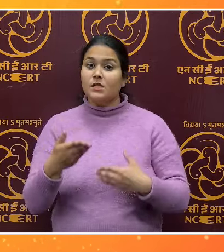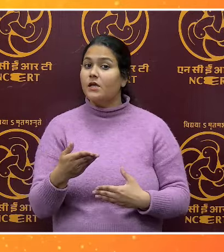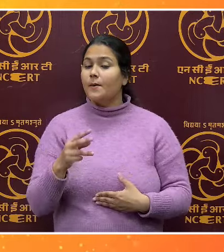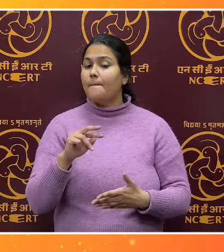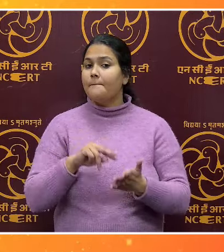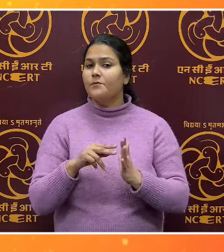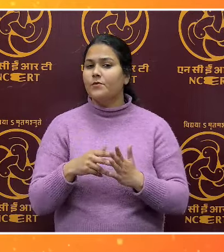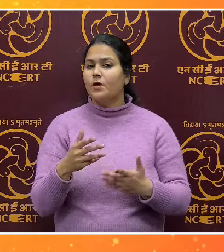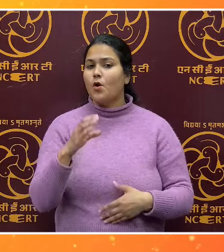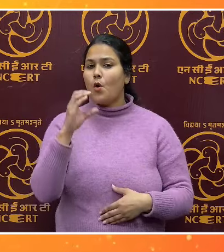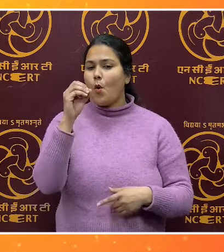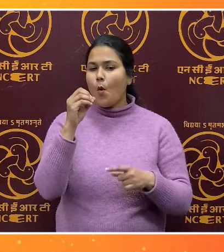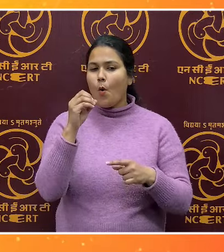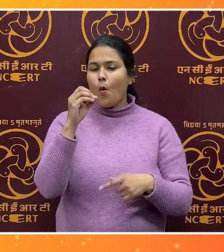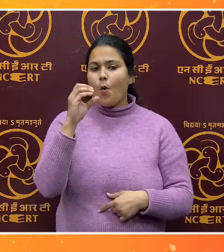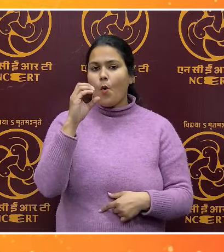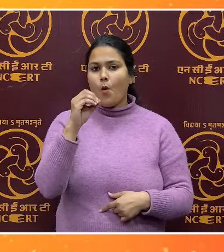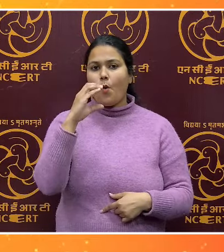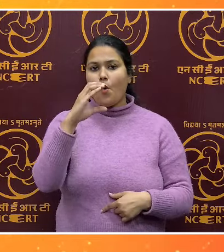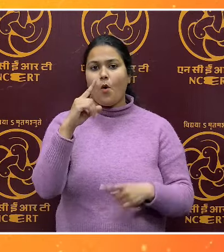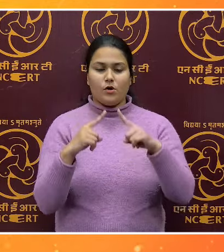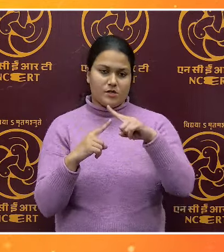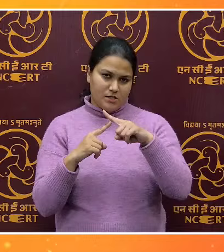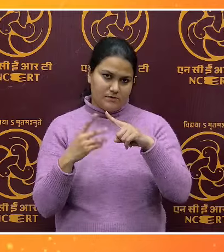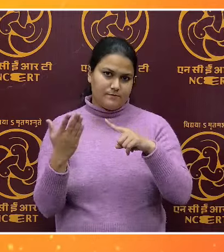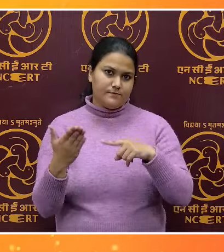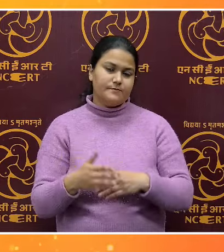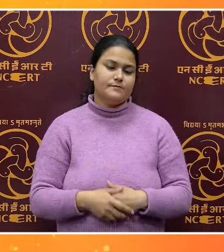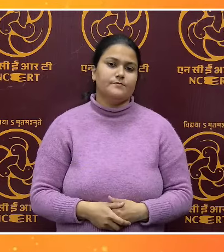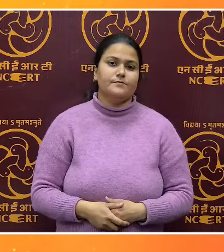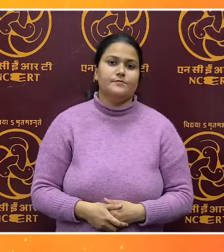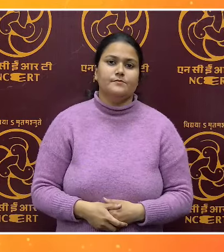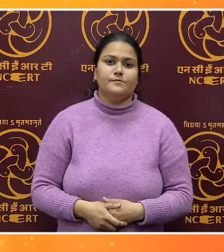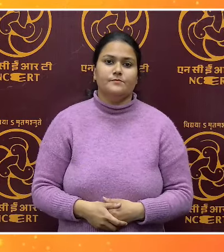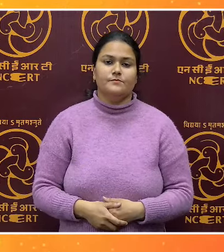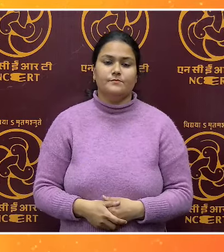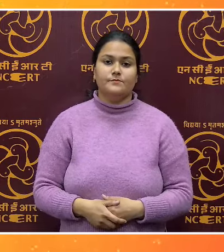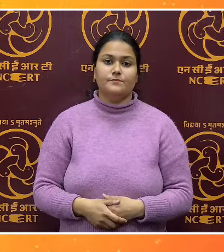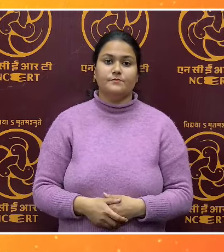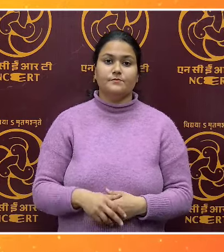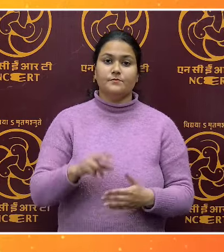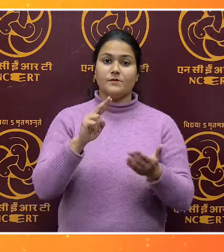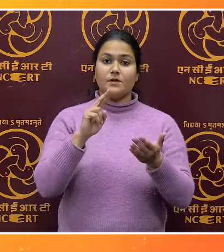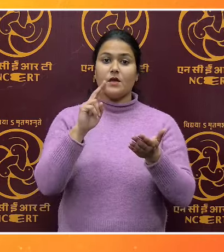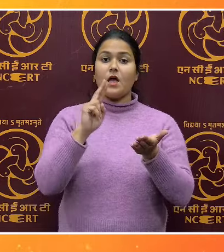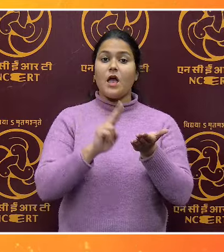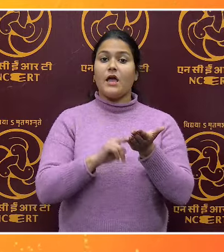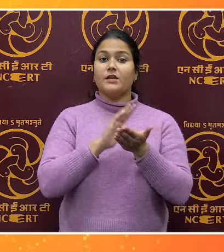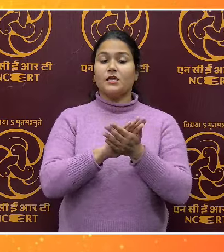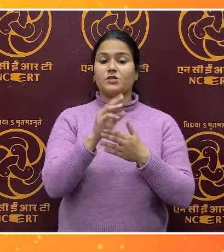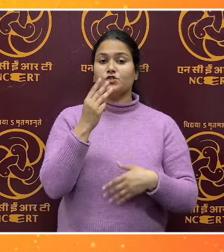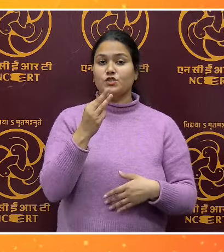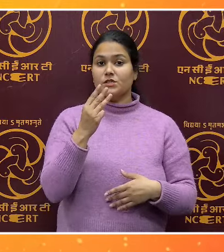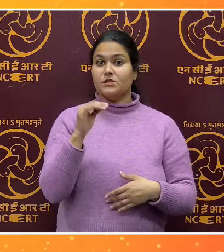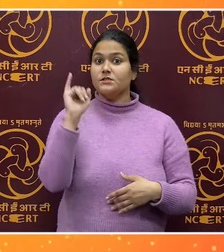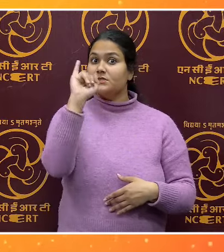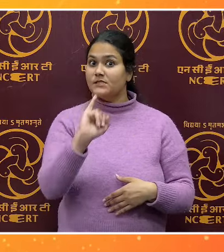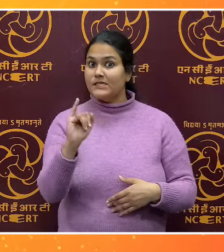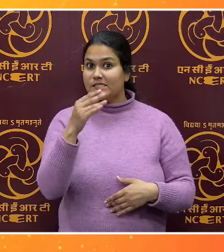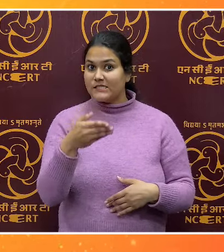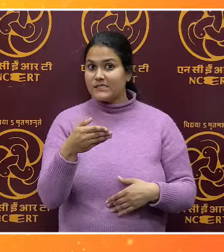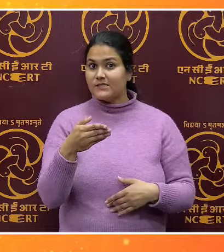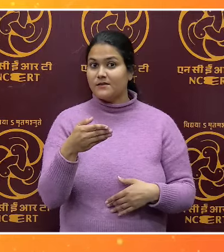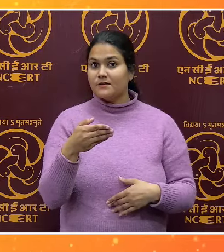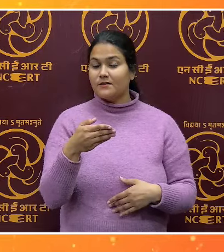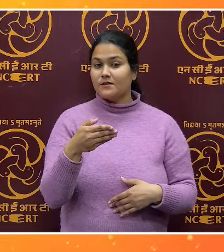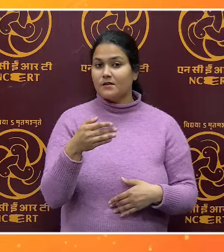We can look at here, NH3 is 6, coordination number is 6, from here we can catch it.